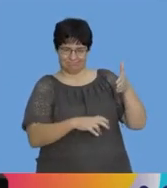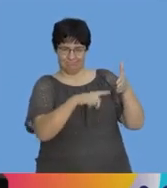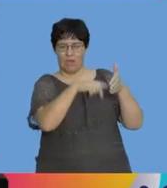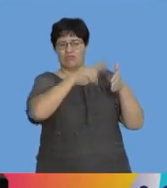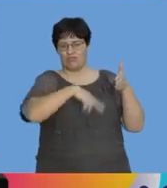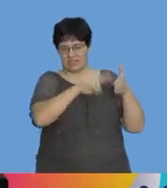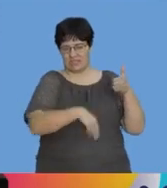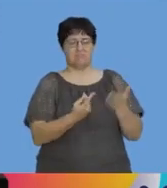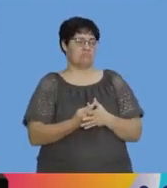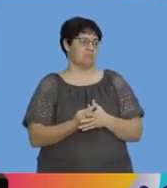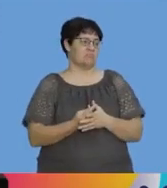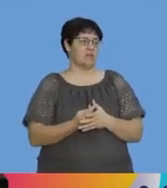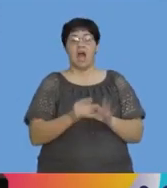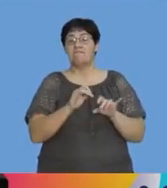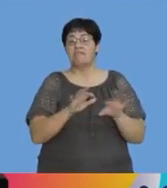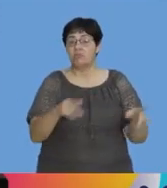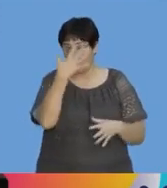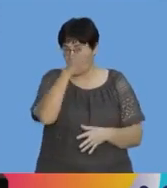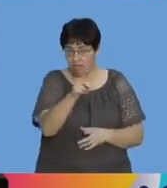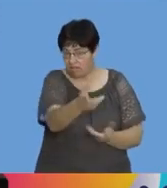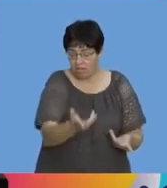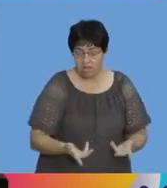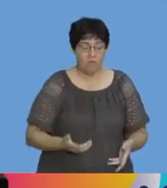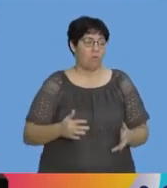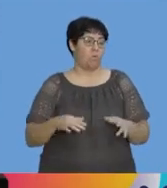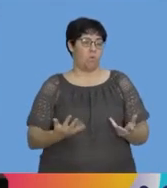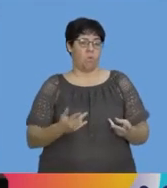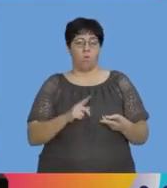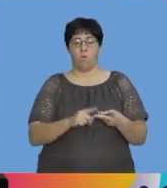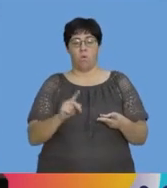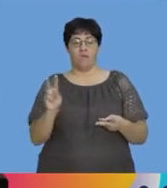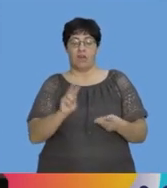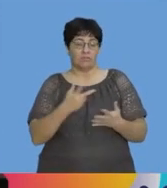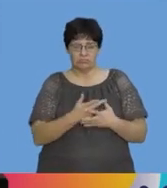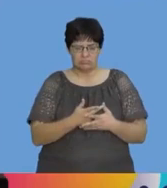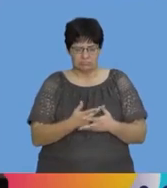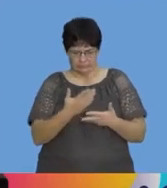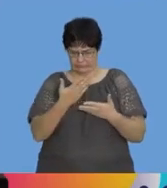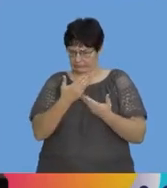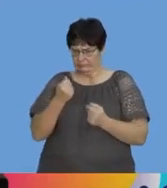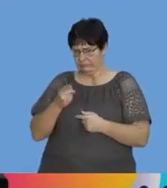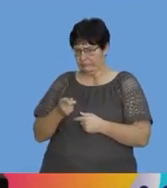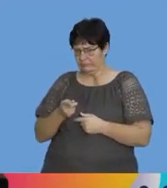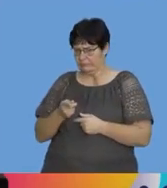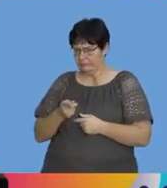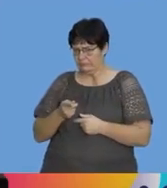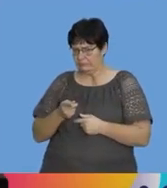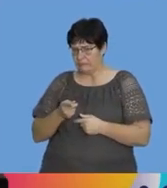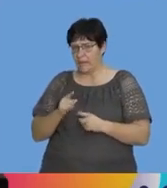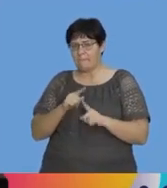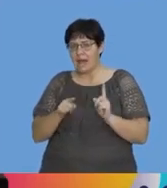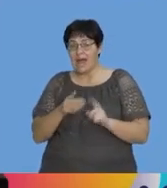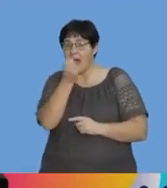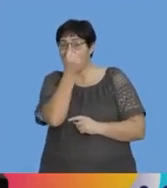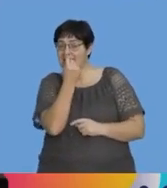could be a virus that you are familiar with, or it could be a virus that you might not necessarily are familiar with, but you need